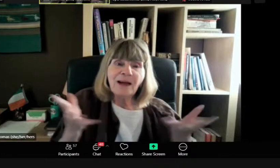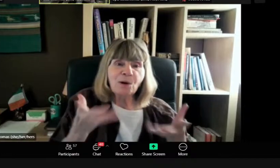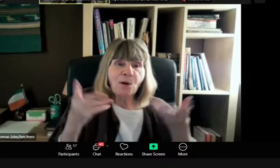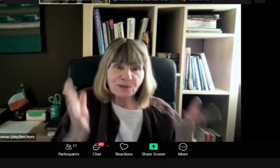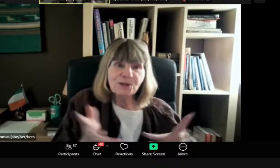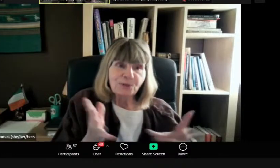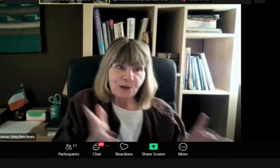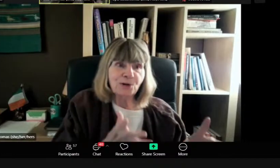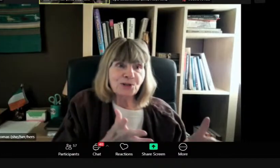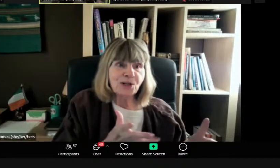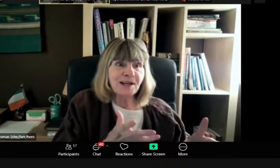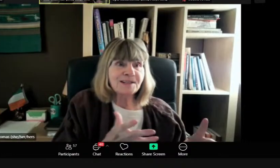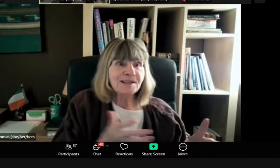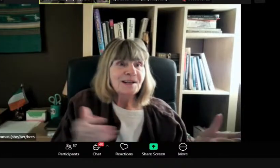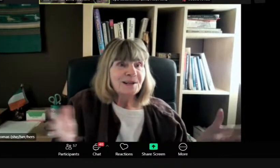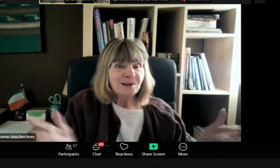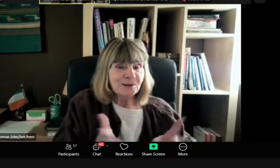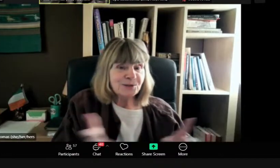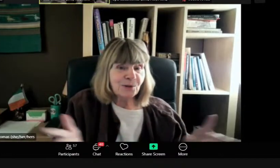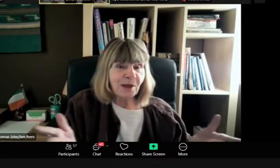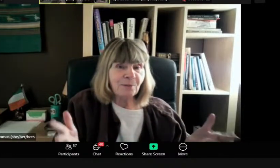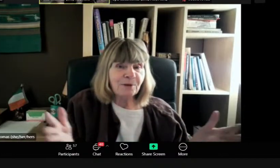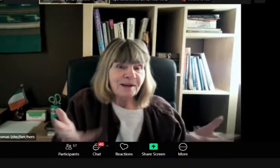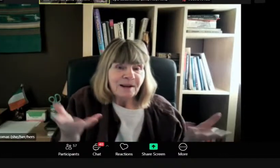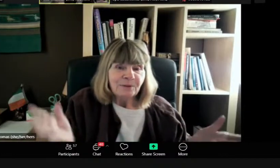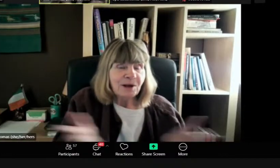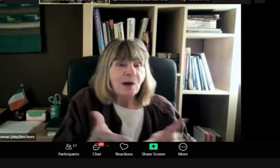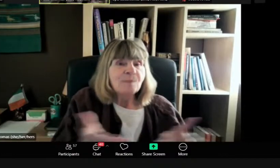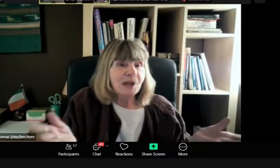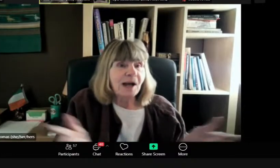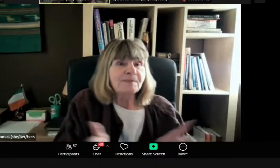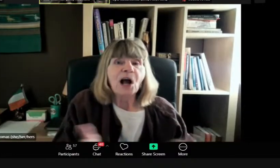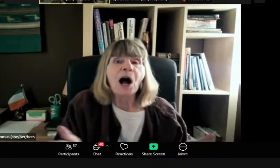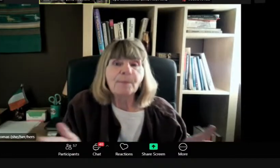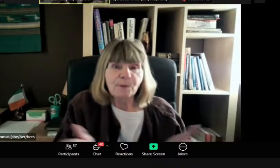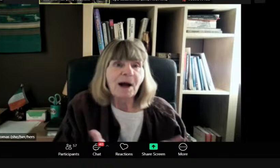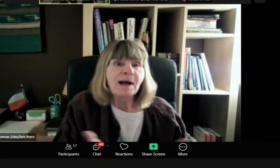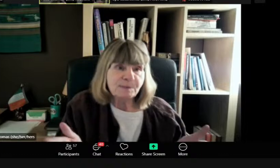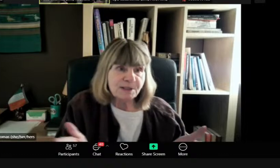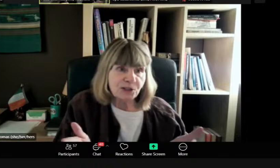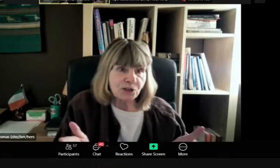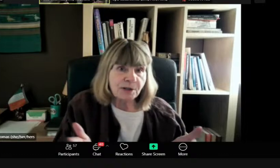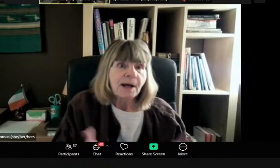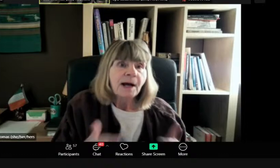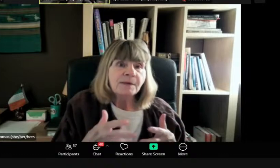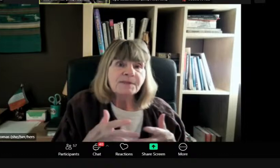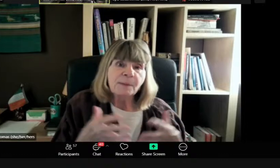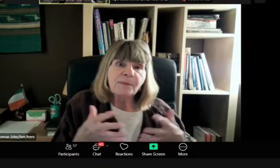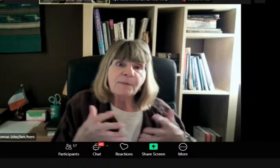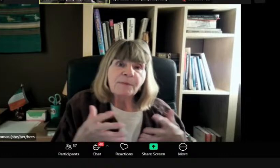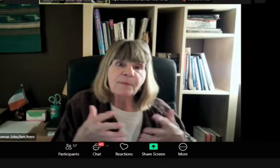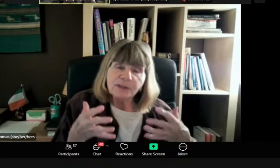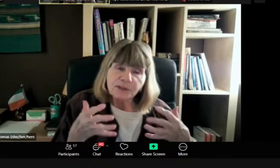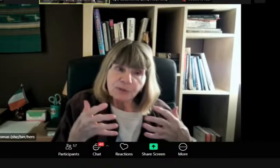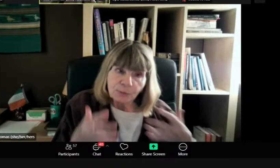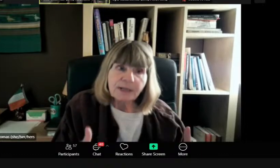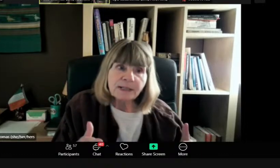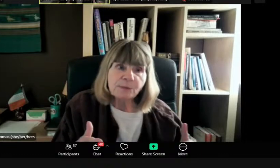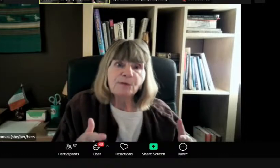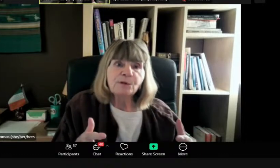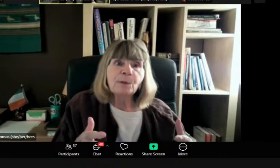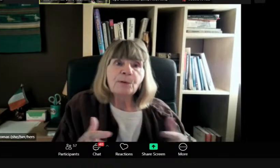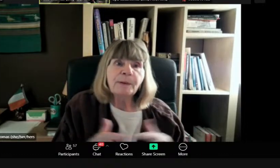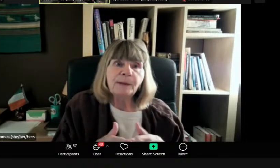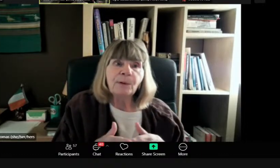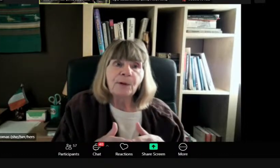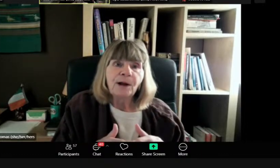they have to also negotiate, you know, so that we come to kind of a compromise position of something